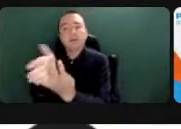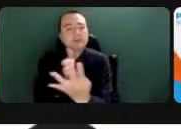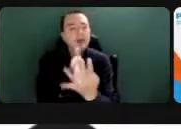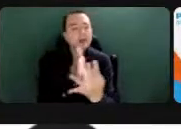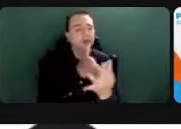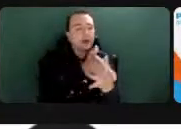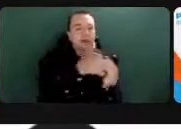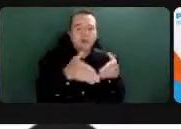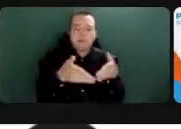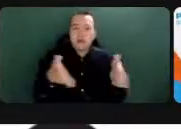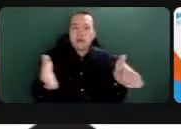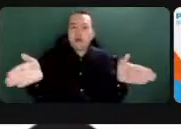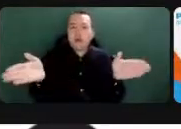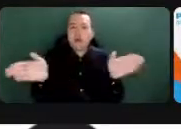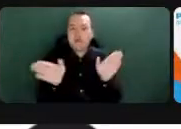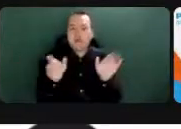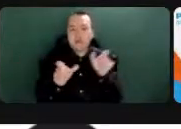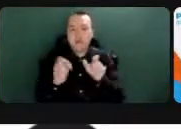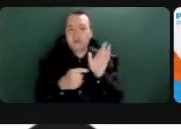So Evidence Aid,